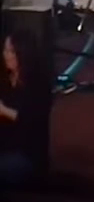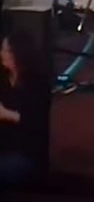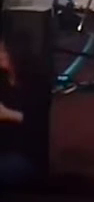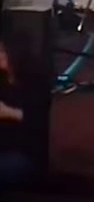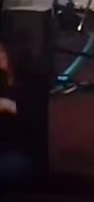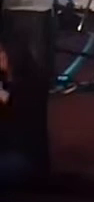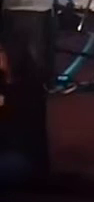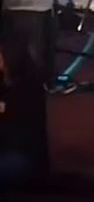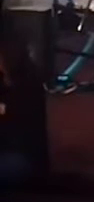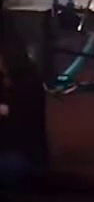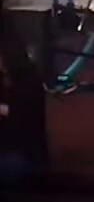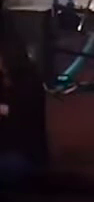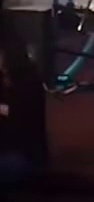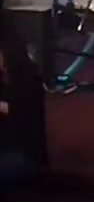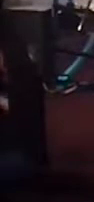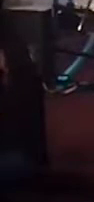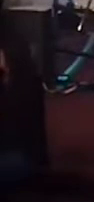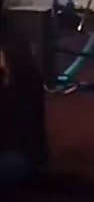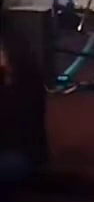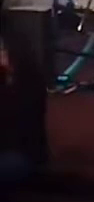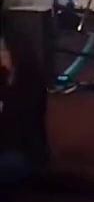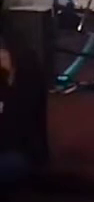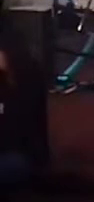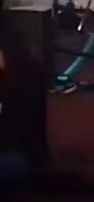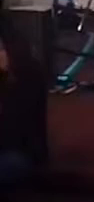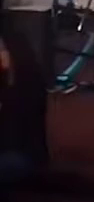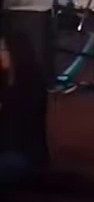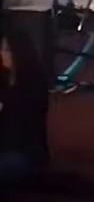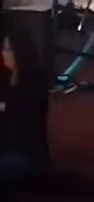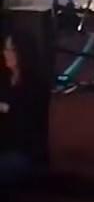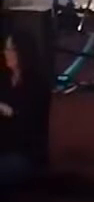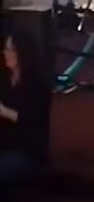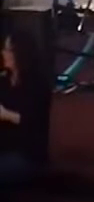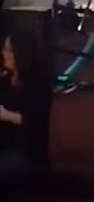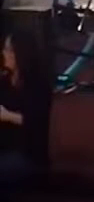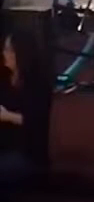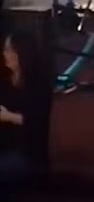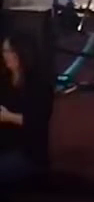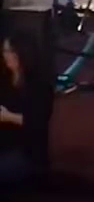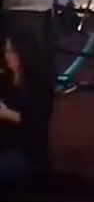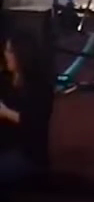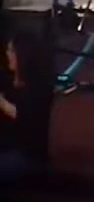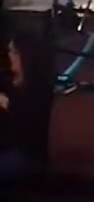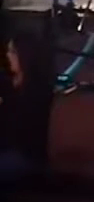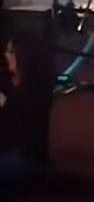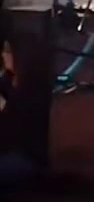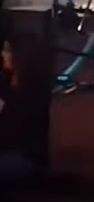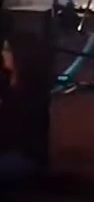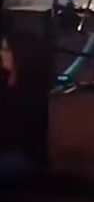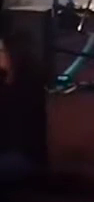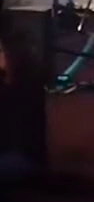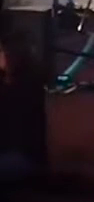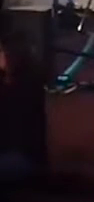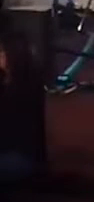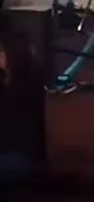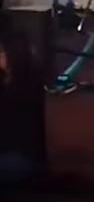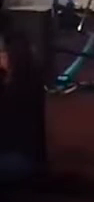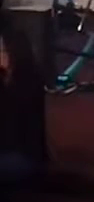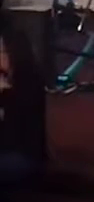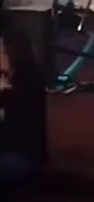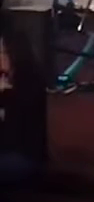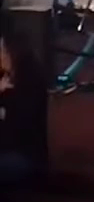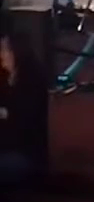this cow back. It didn't even cross our mind not to help, not to be supportive. And it stems from the heart of